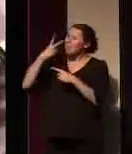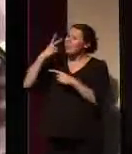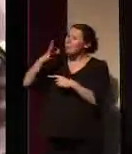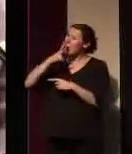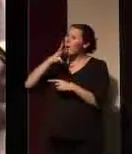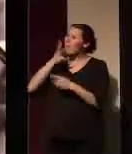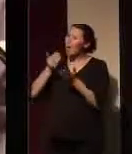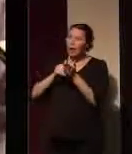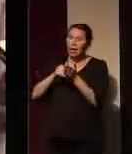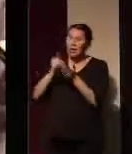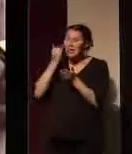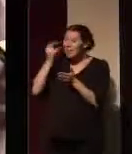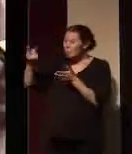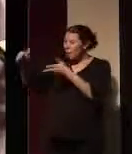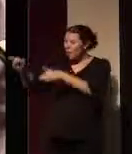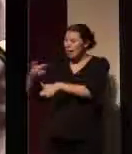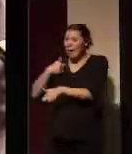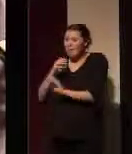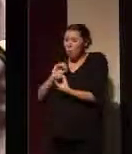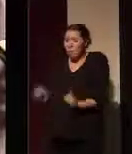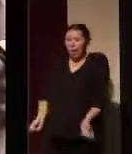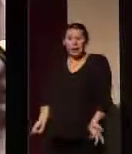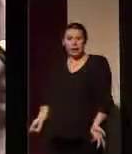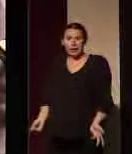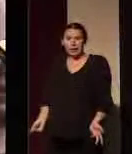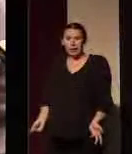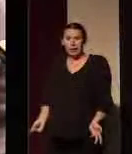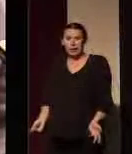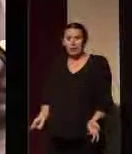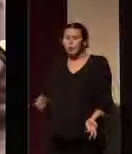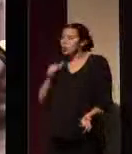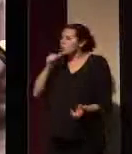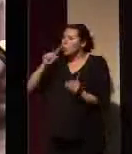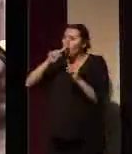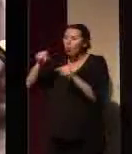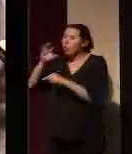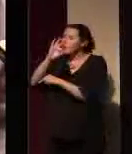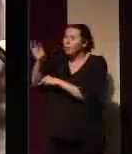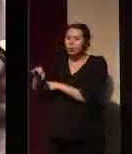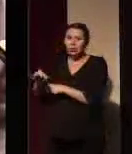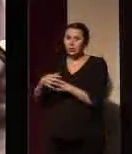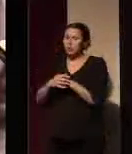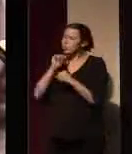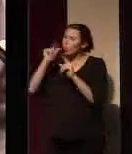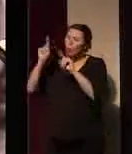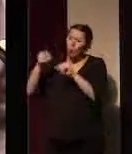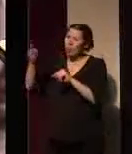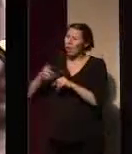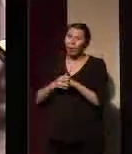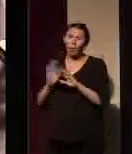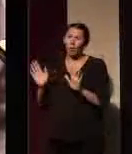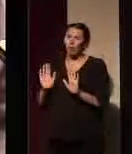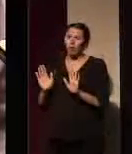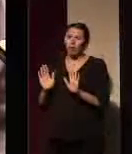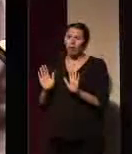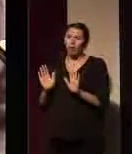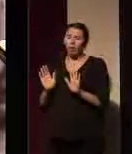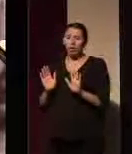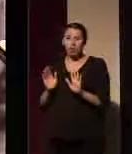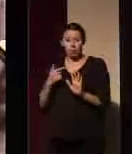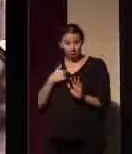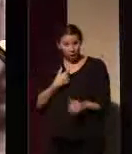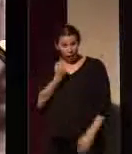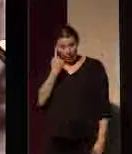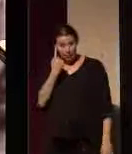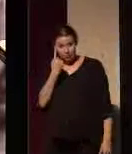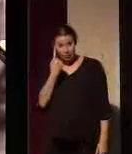if you pass away, I won't have anybody and I'll be homeless. Don't go to Ferguson. Don't go out there. I get it. I